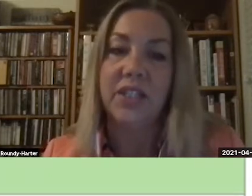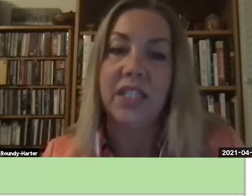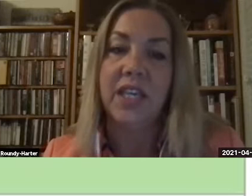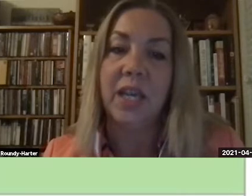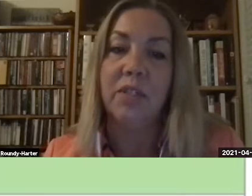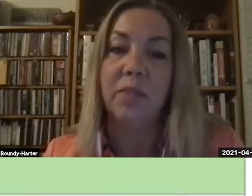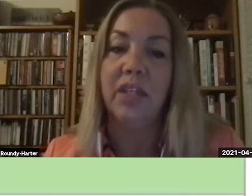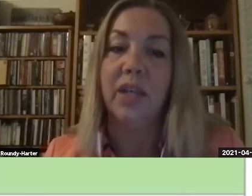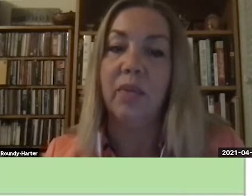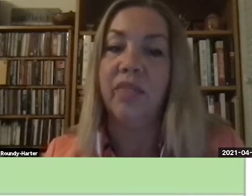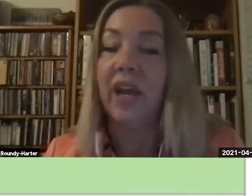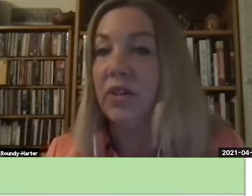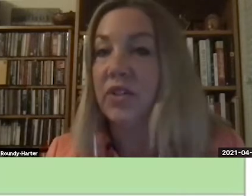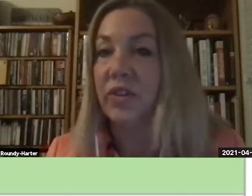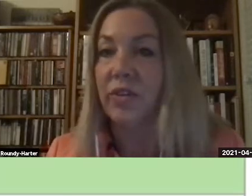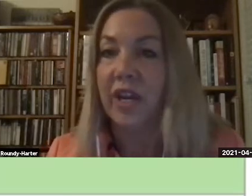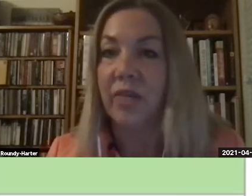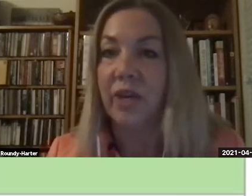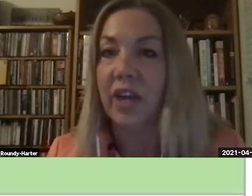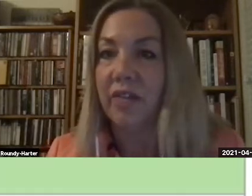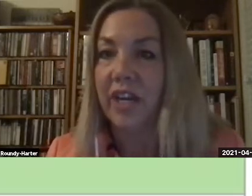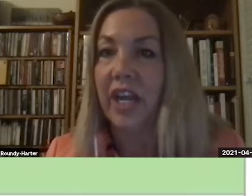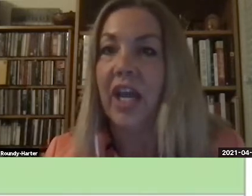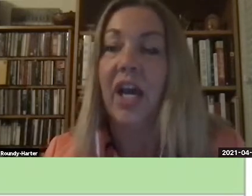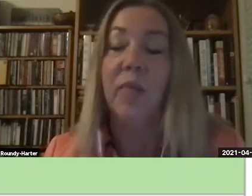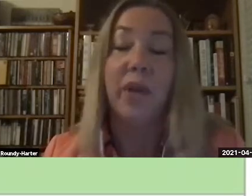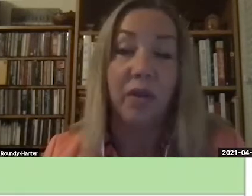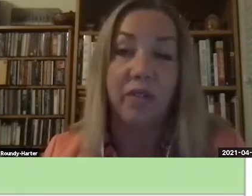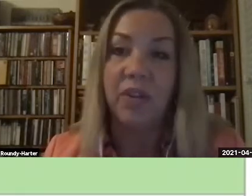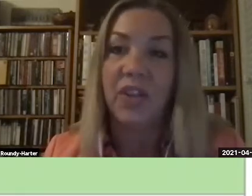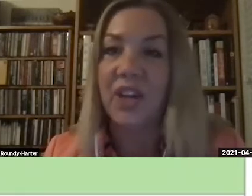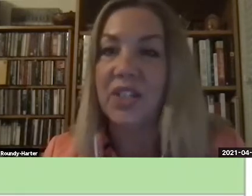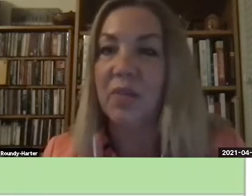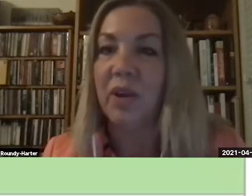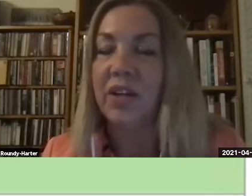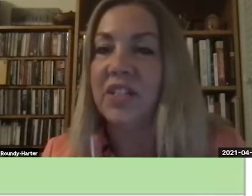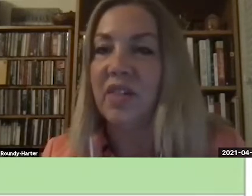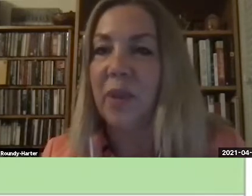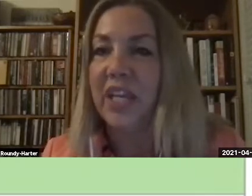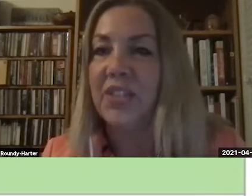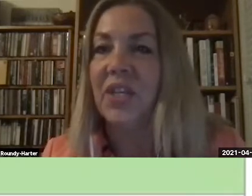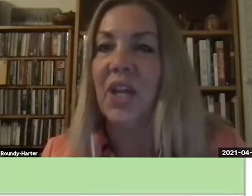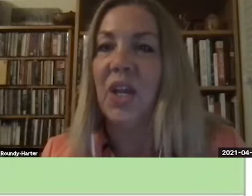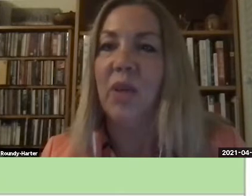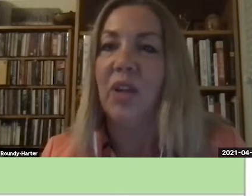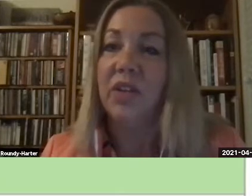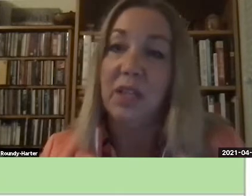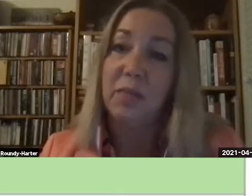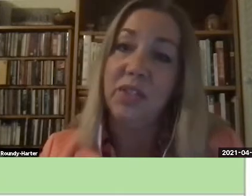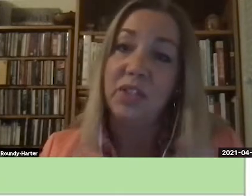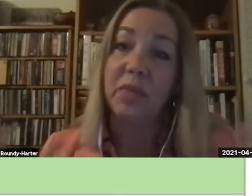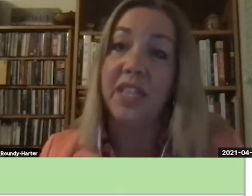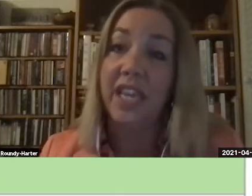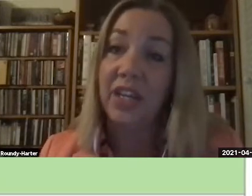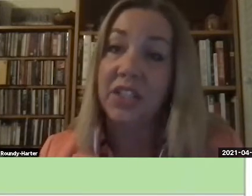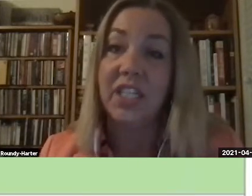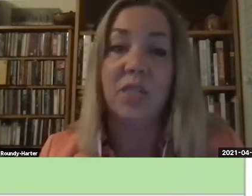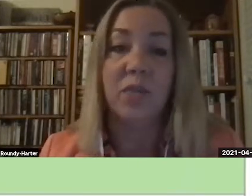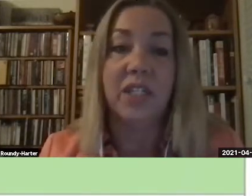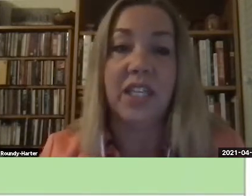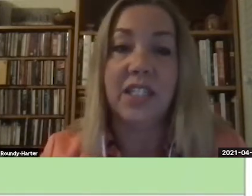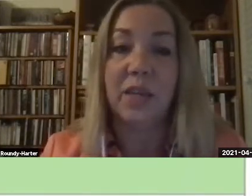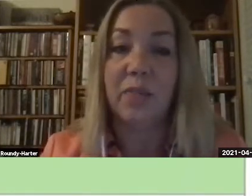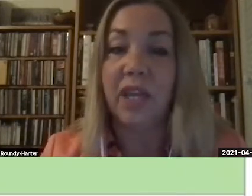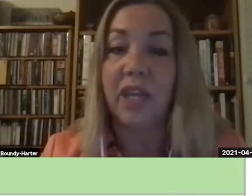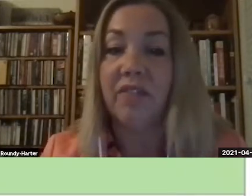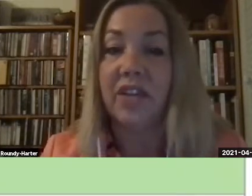based on seat time to meet the number of hours for credit recovery. However, with OdysseyWare and self-paced, we know that some students may take all 6